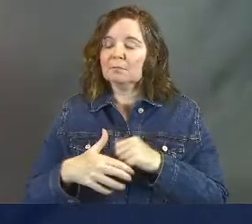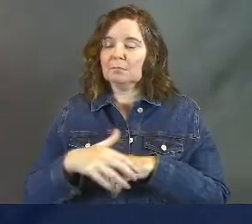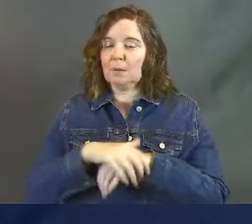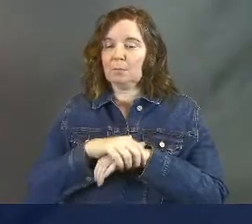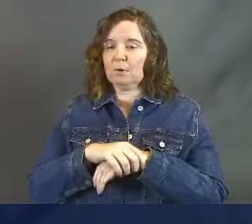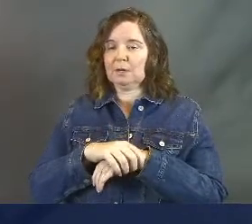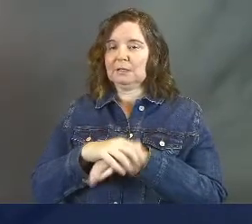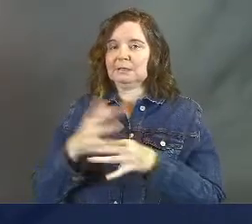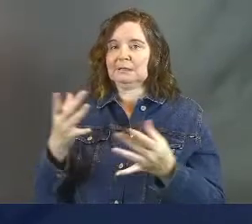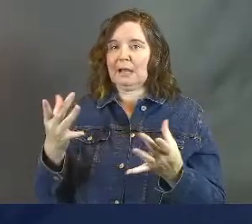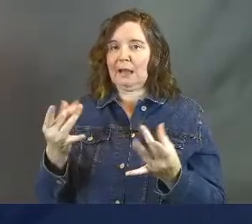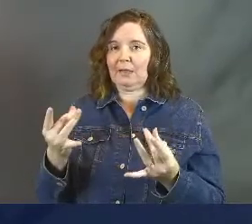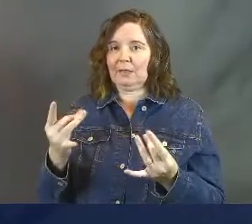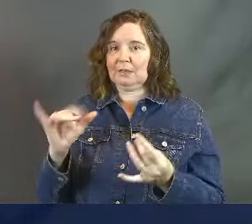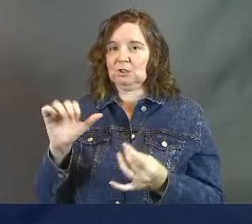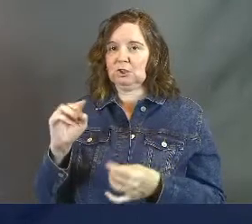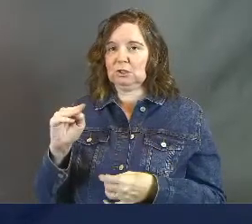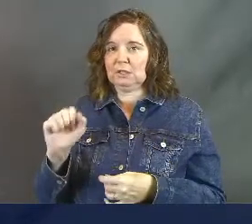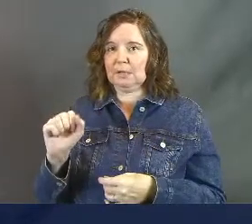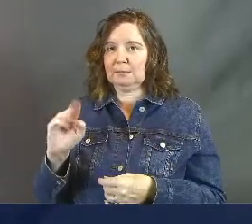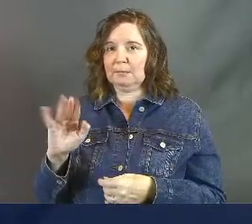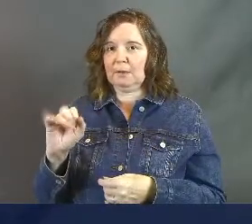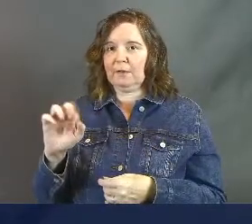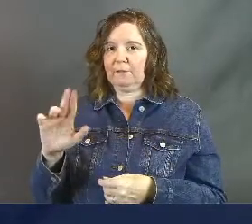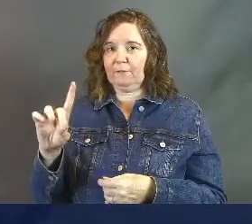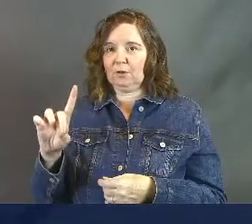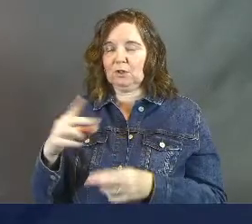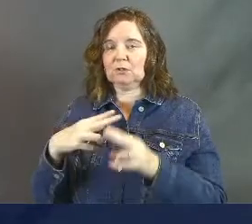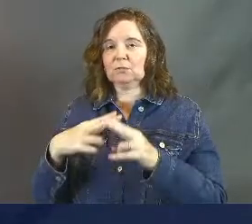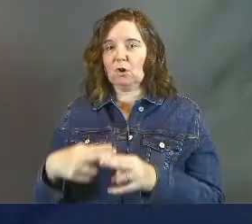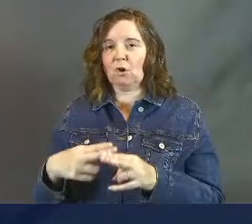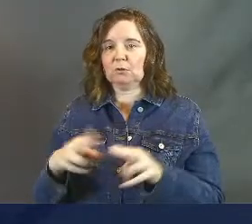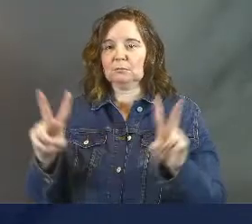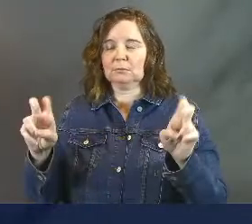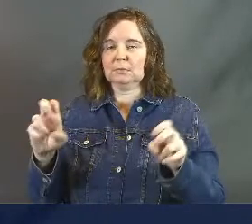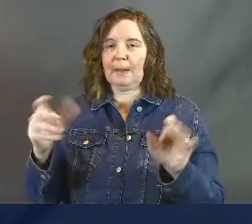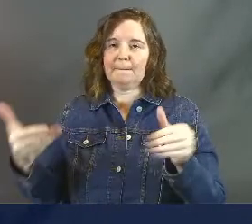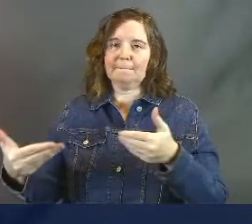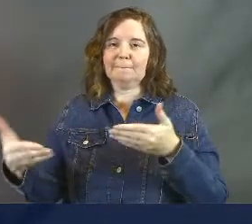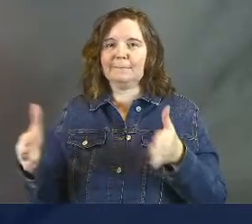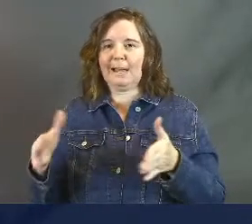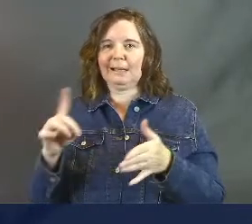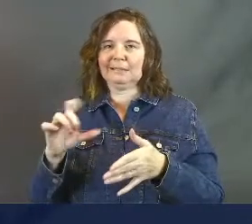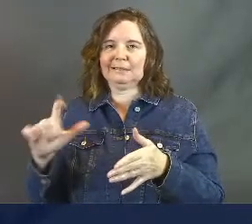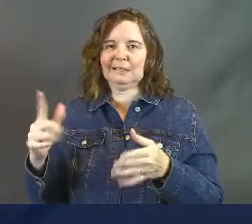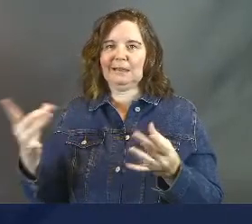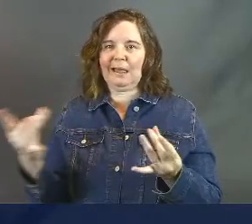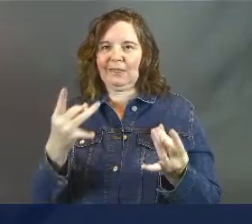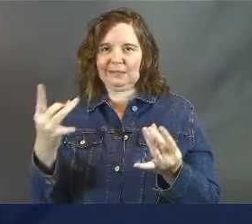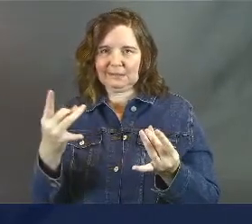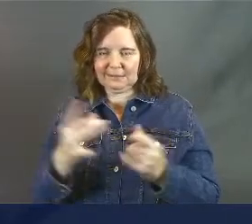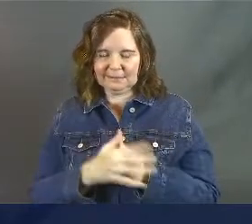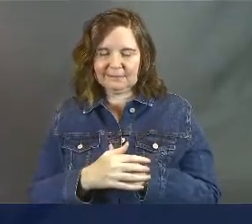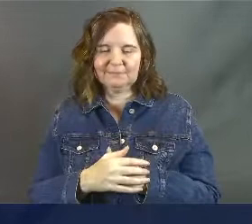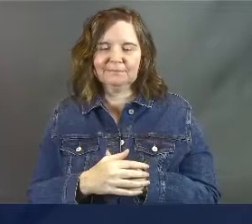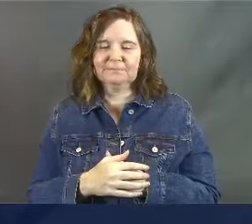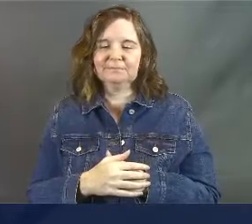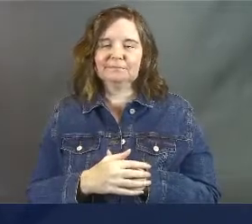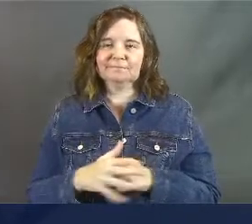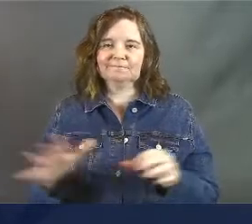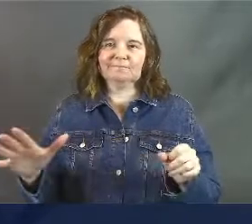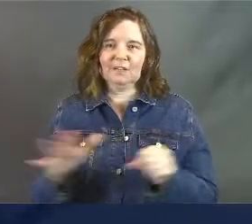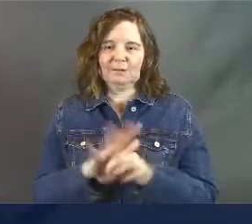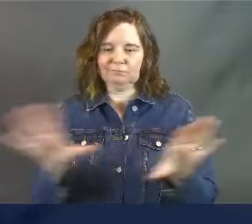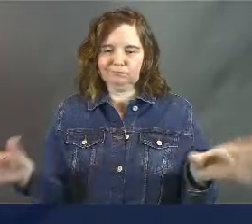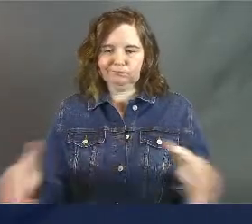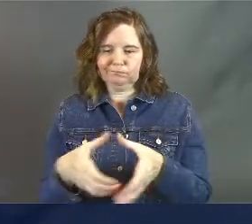ethicist James Mumford calls package deal ethics. Say package deal ethics. This feels like a college class, doesn't it? Package deal